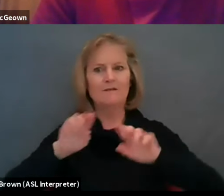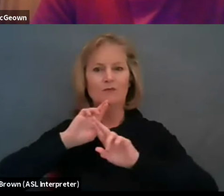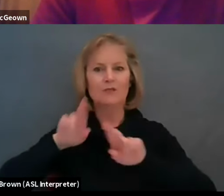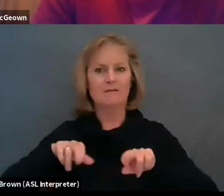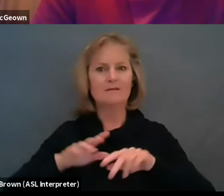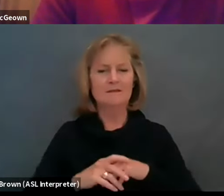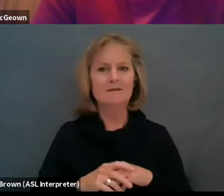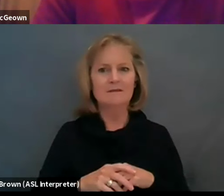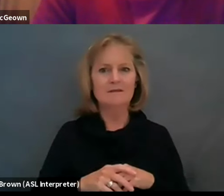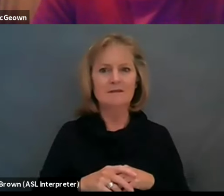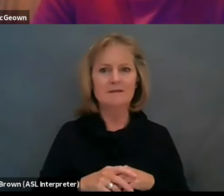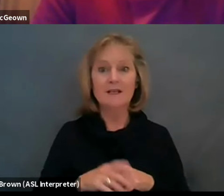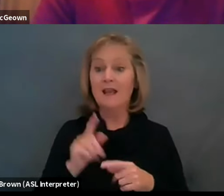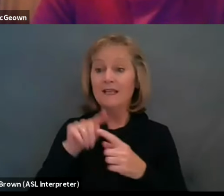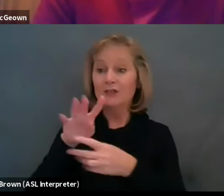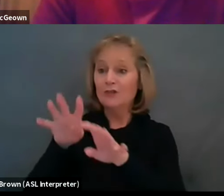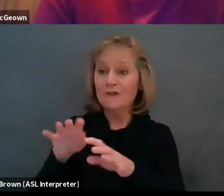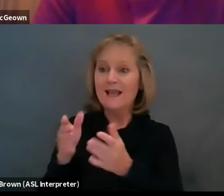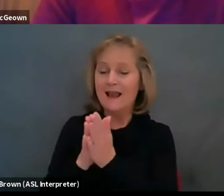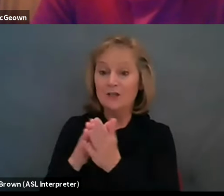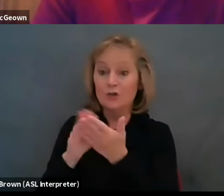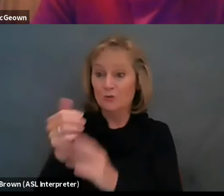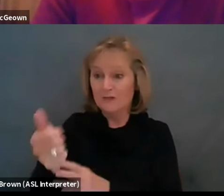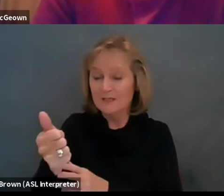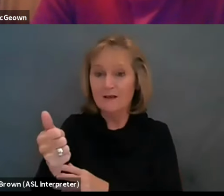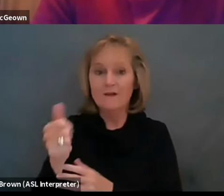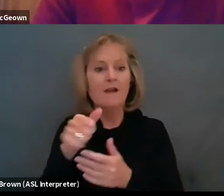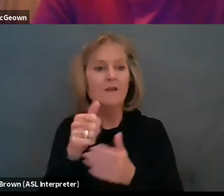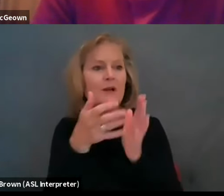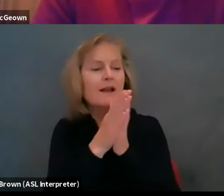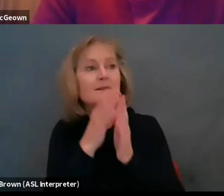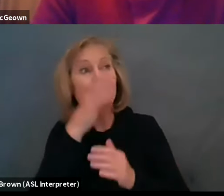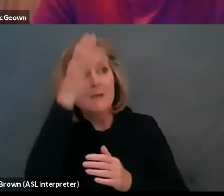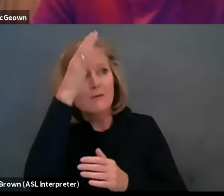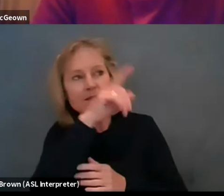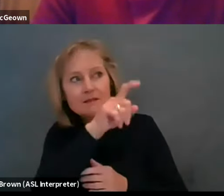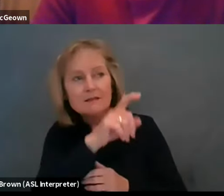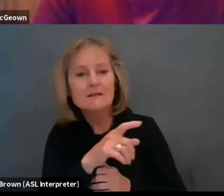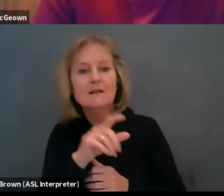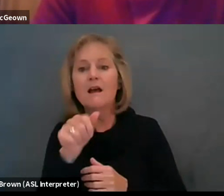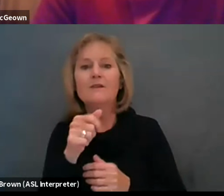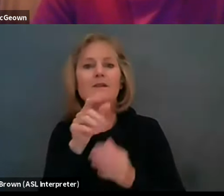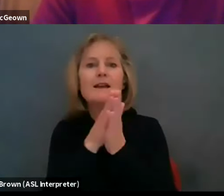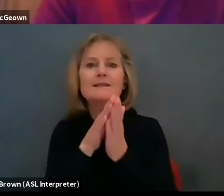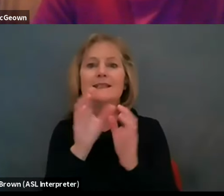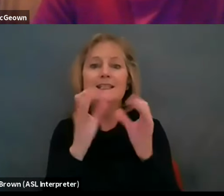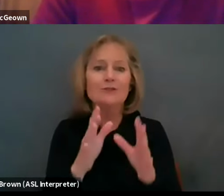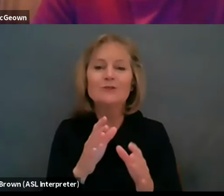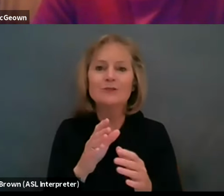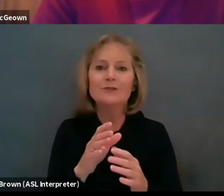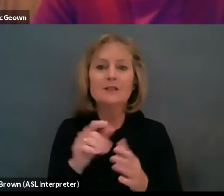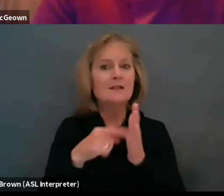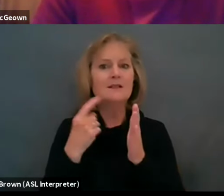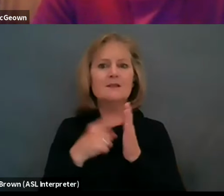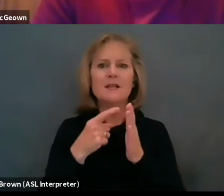results. And then surveys that ask students, others that would ask parents, and others that would ask teachers,